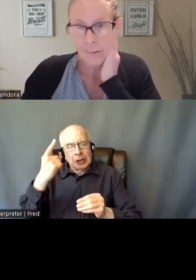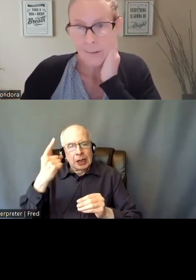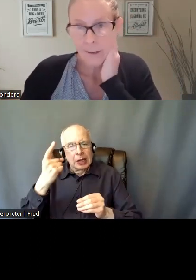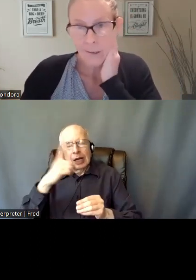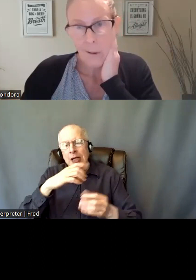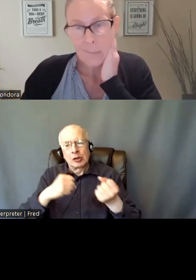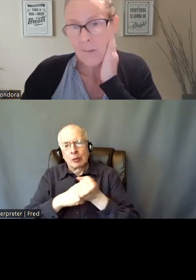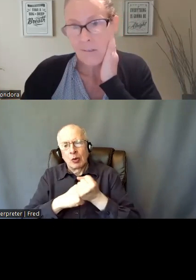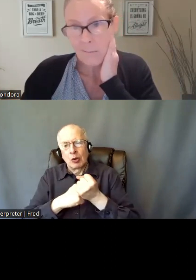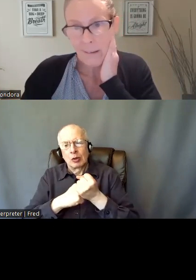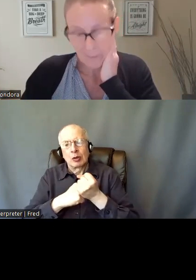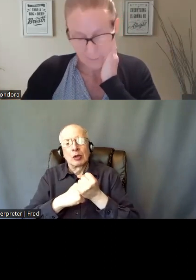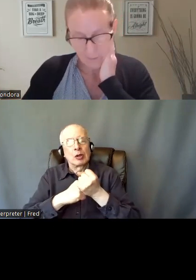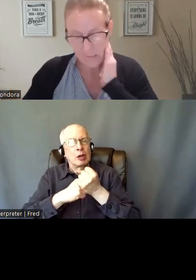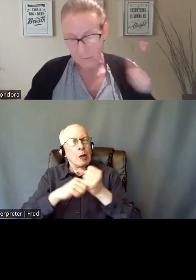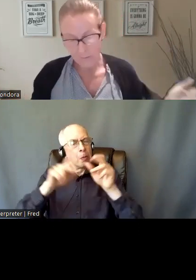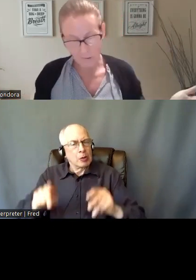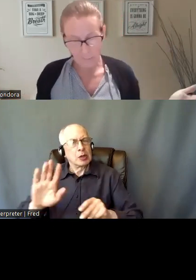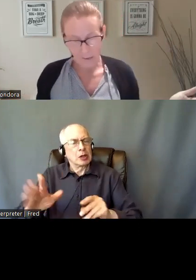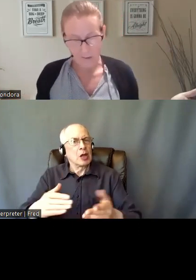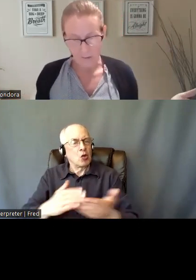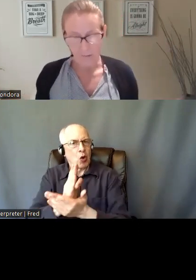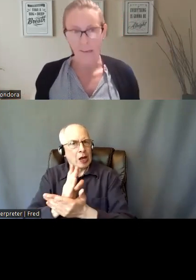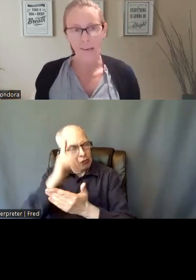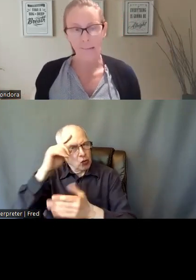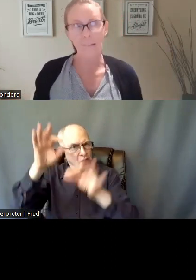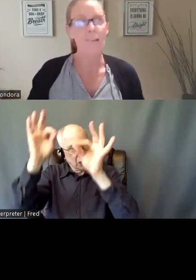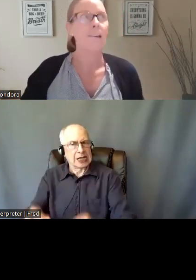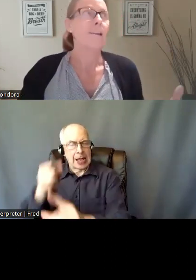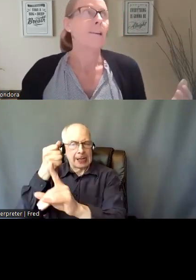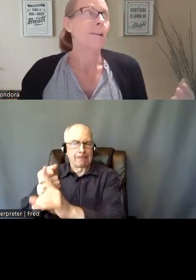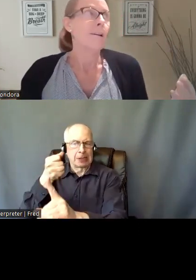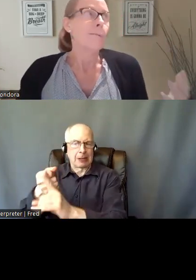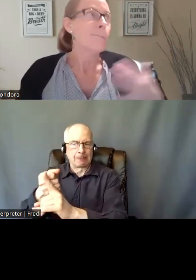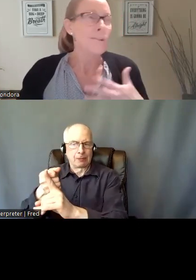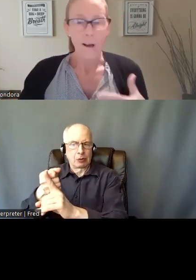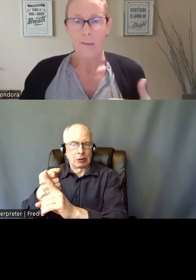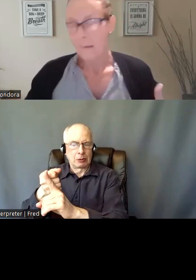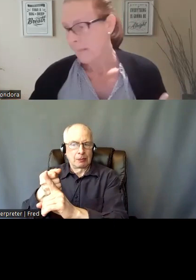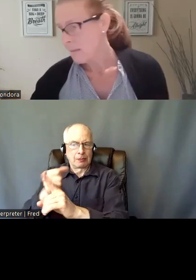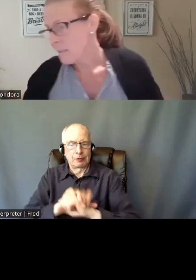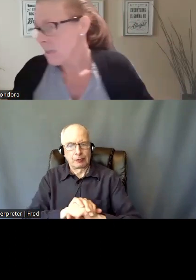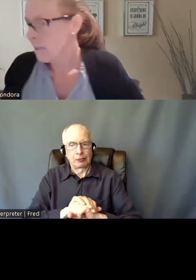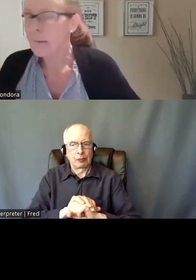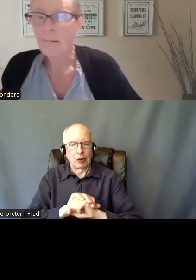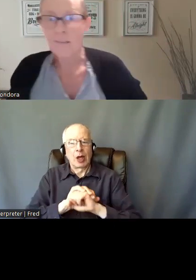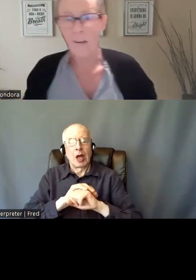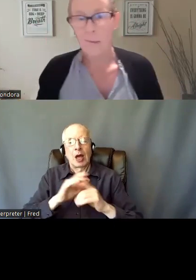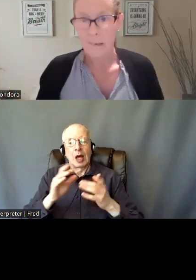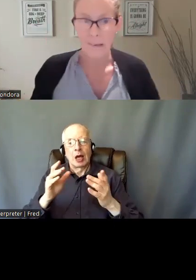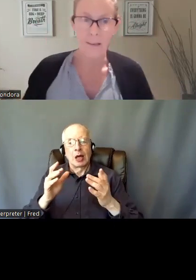supporting, a person's right to self-determination. And when we talk about this